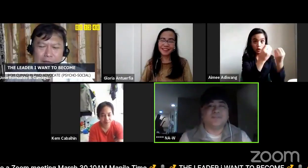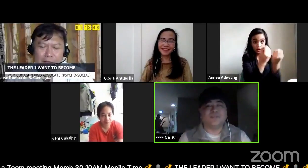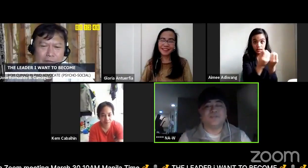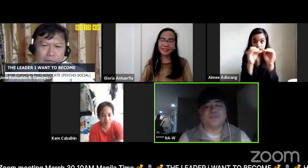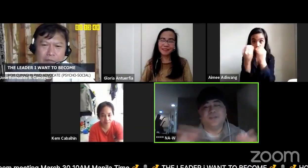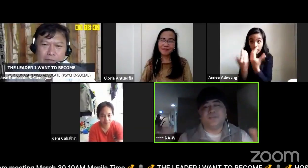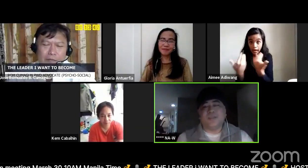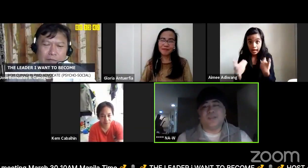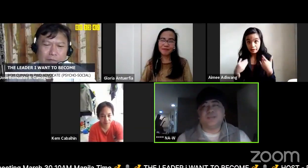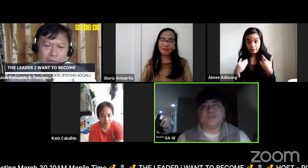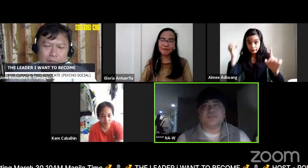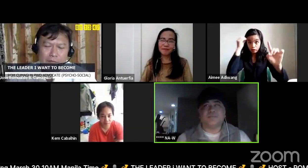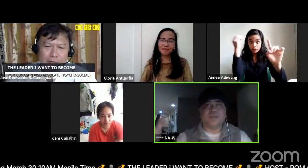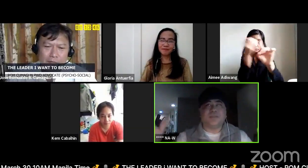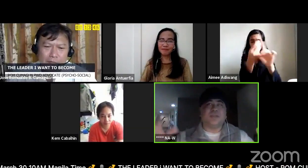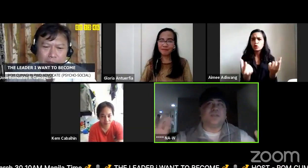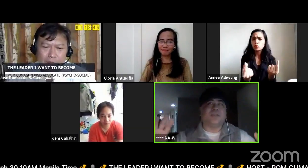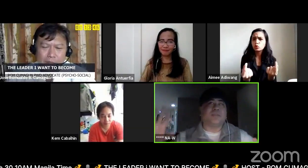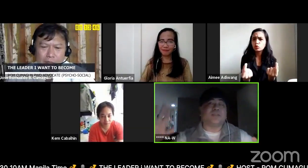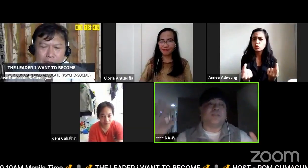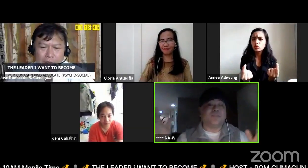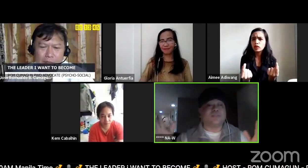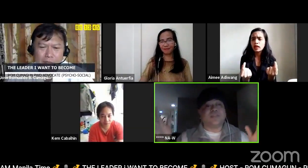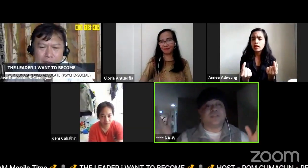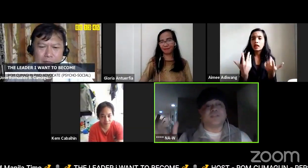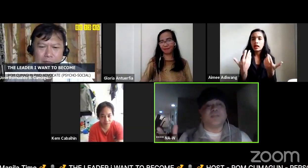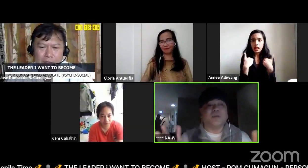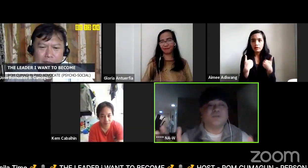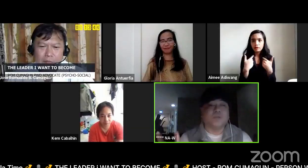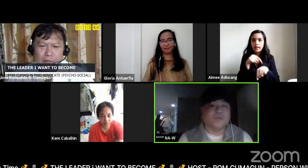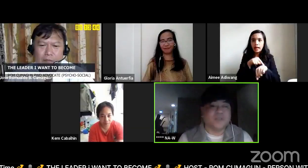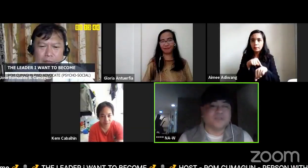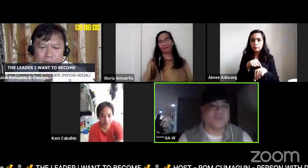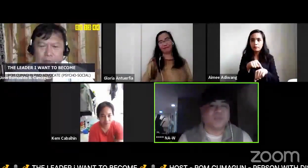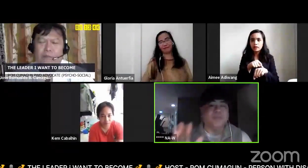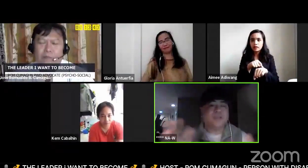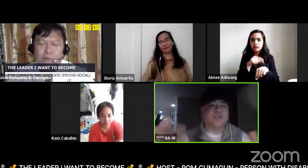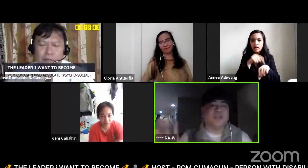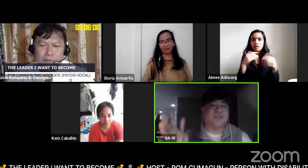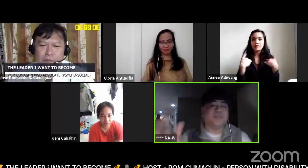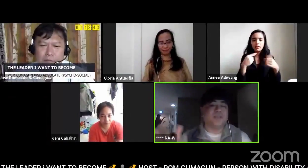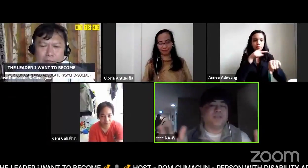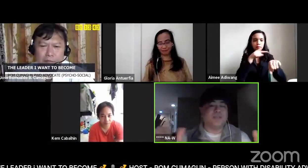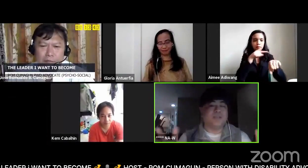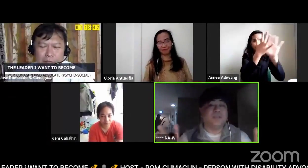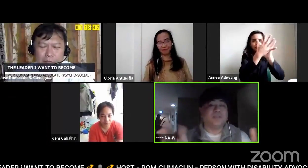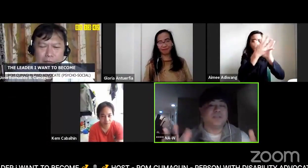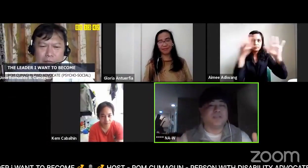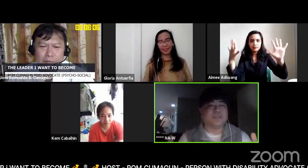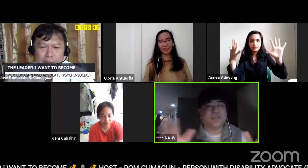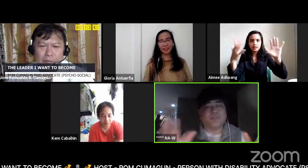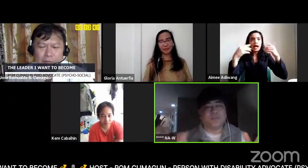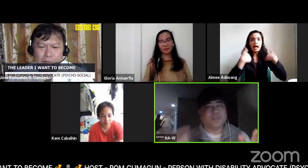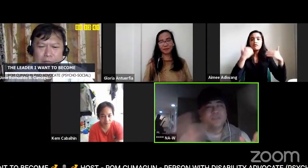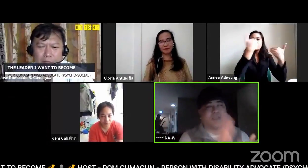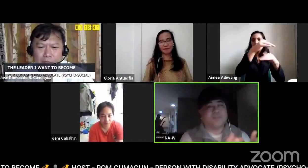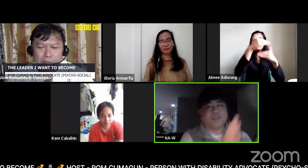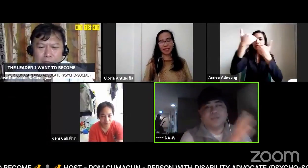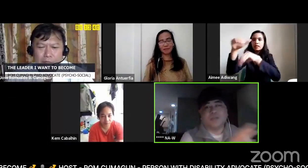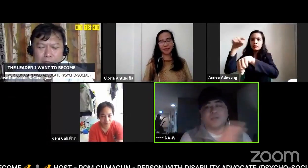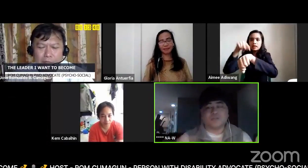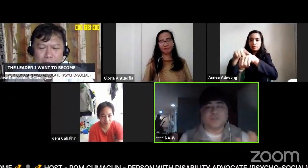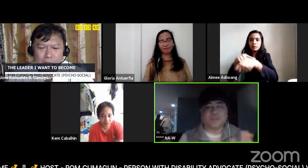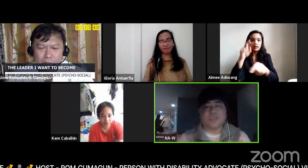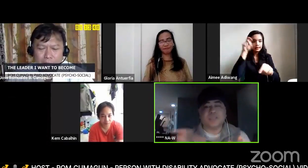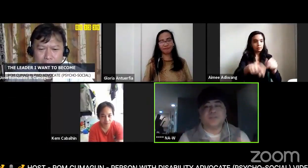objective, usually may time. It's time bound always. May limit yan. Say dapat by this